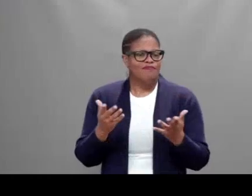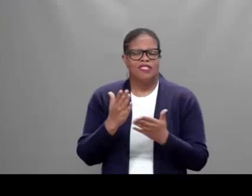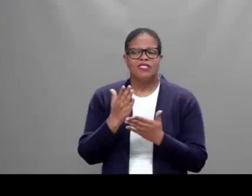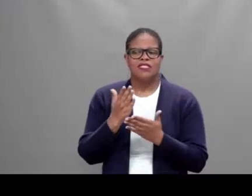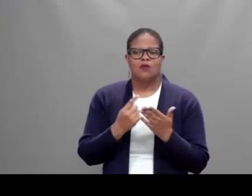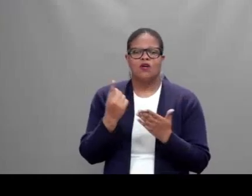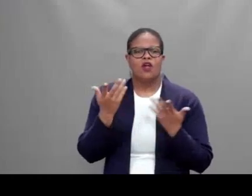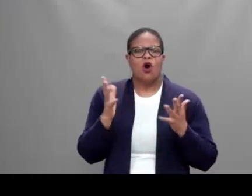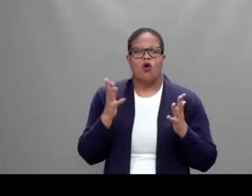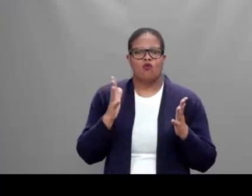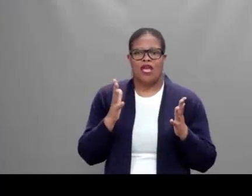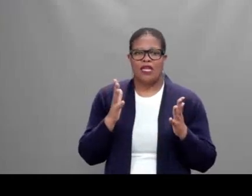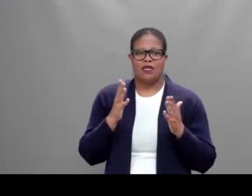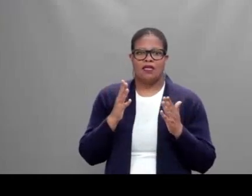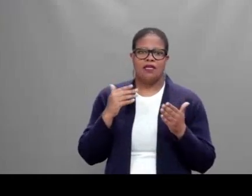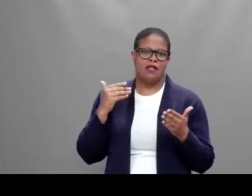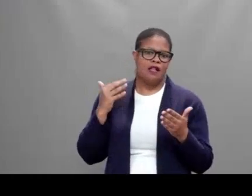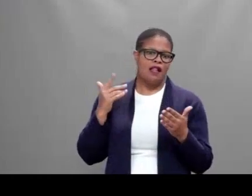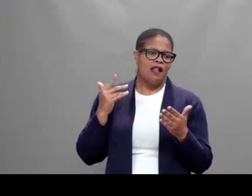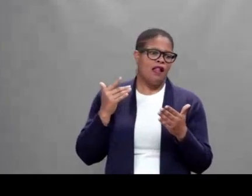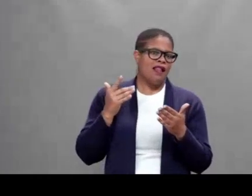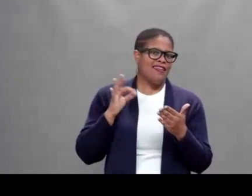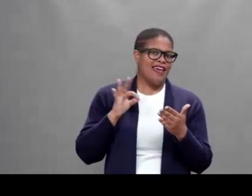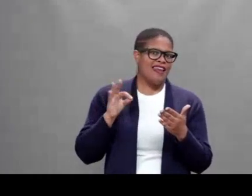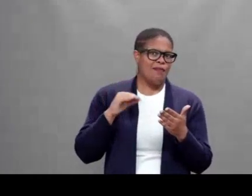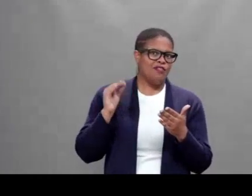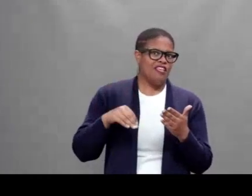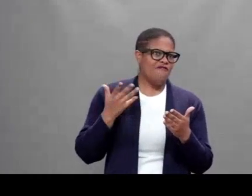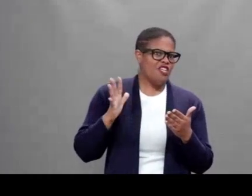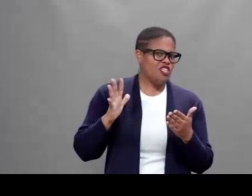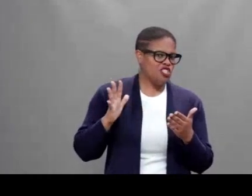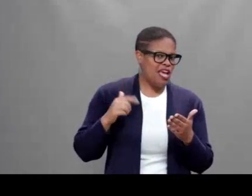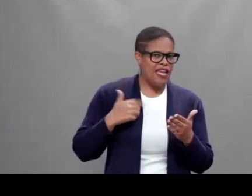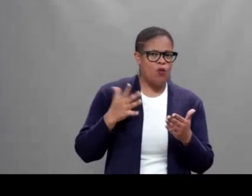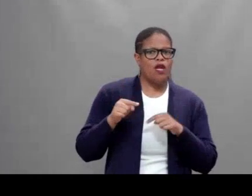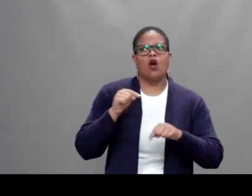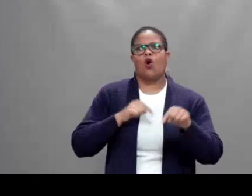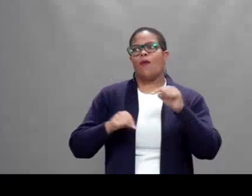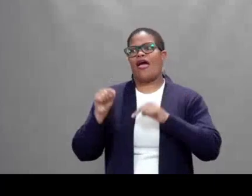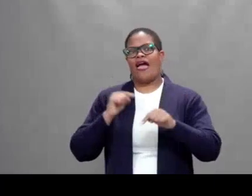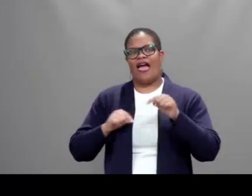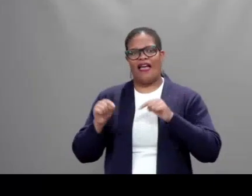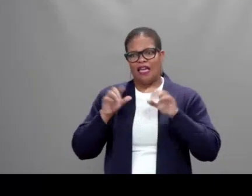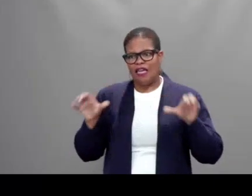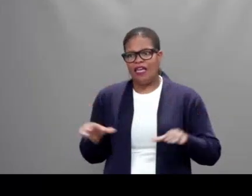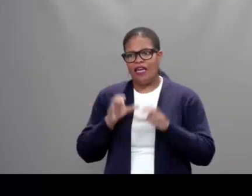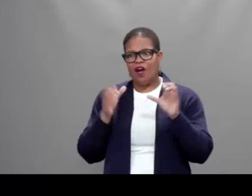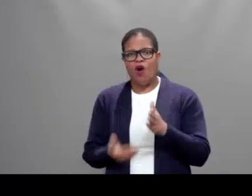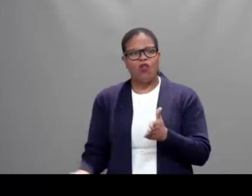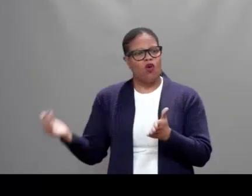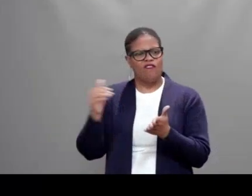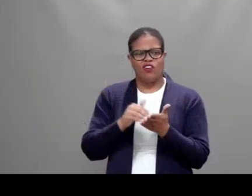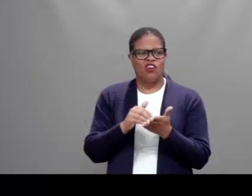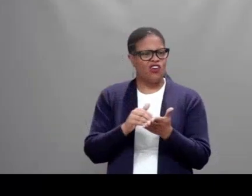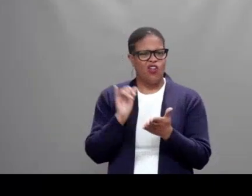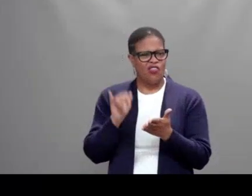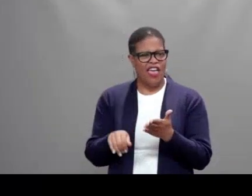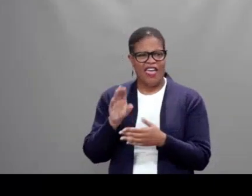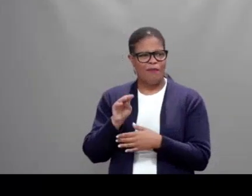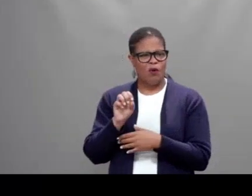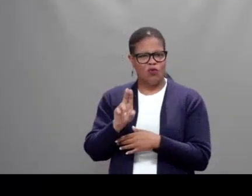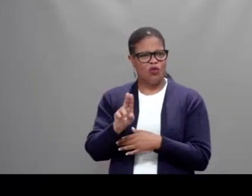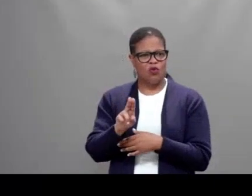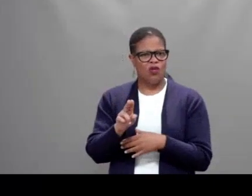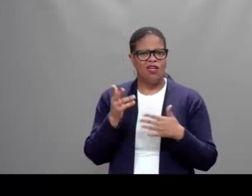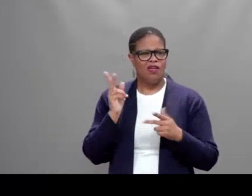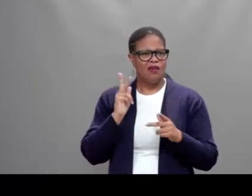gone 99% of the way on doing the review, I didn't want to go back and recreate the wheel on that particular MOU because if